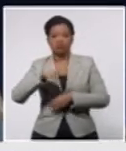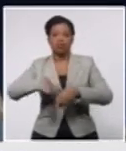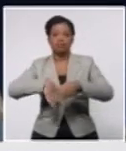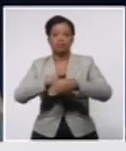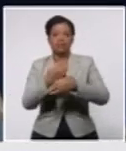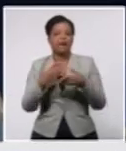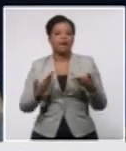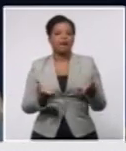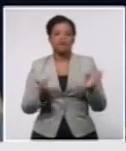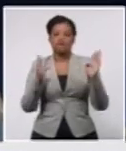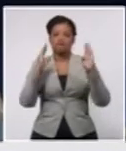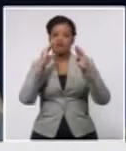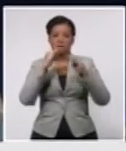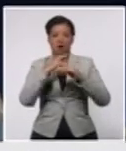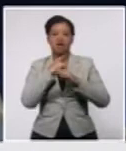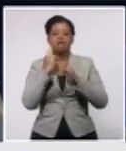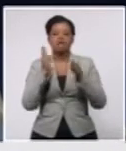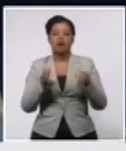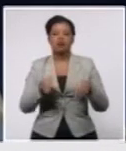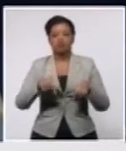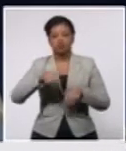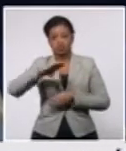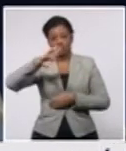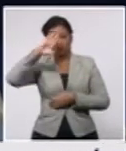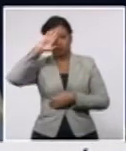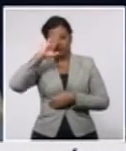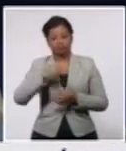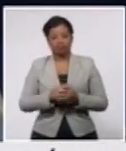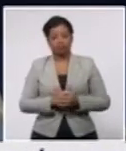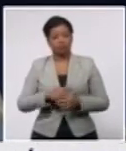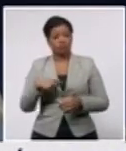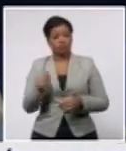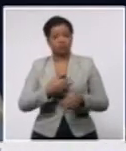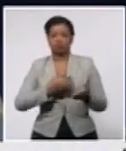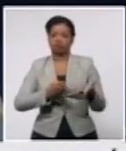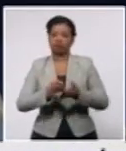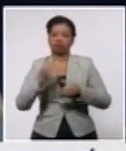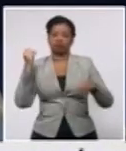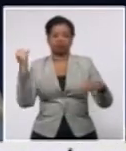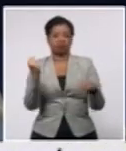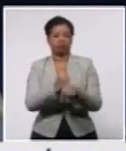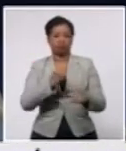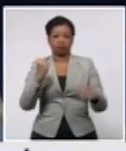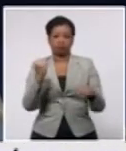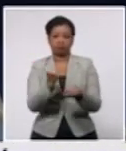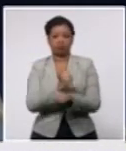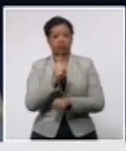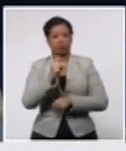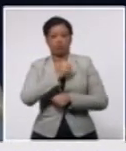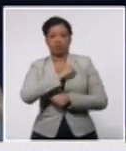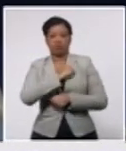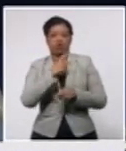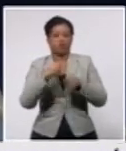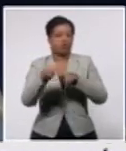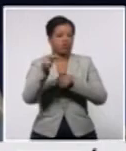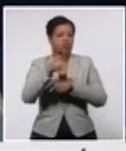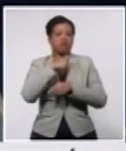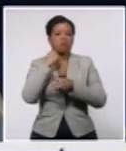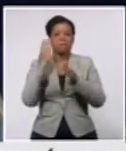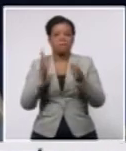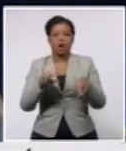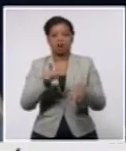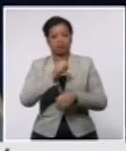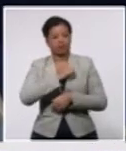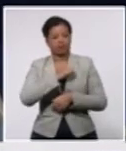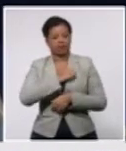stays like this. We always mention the 2 people who were evacuated, and we have an indicator that is not favorable.